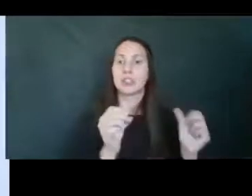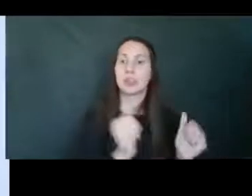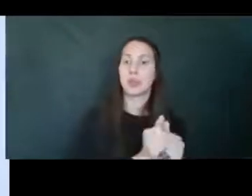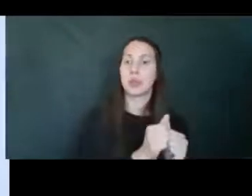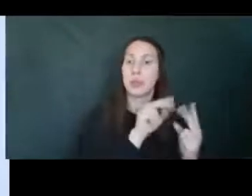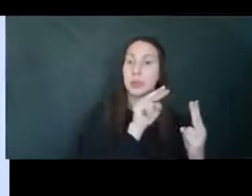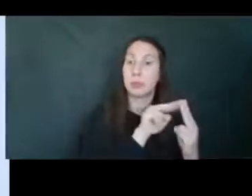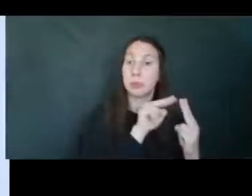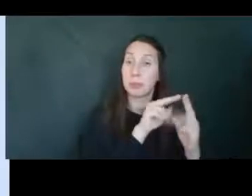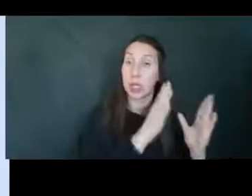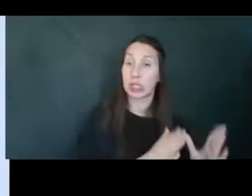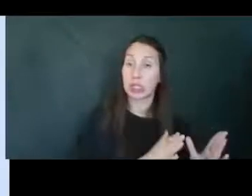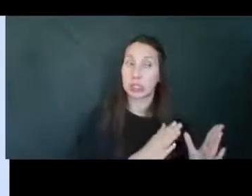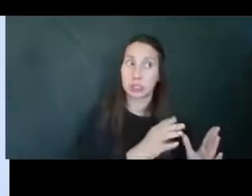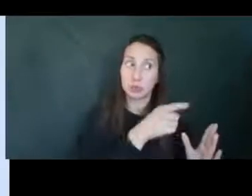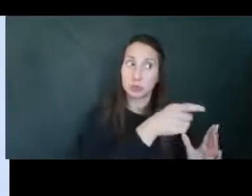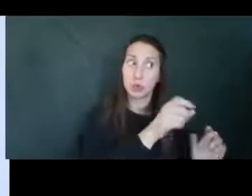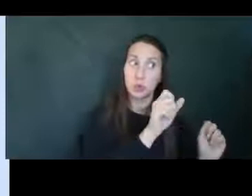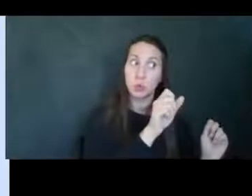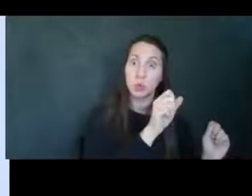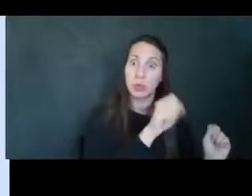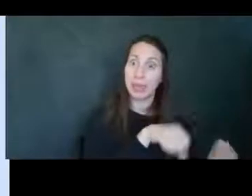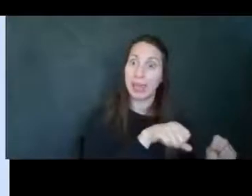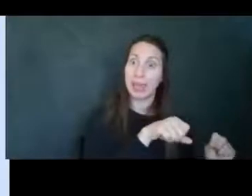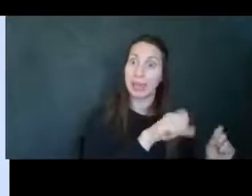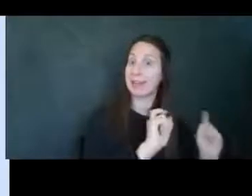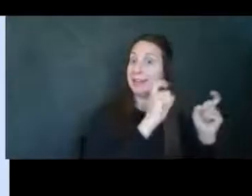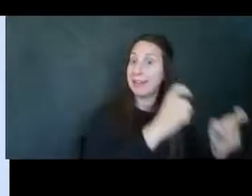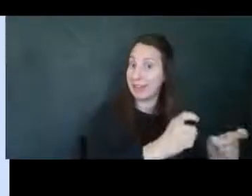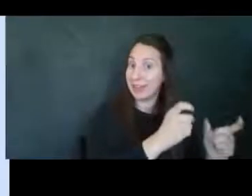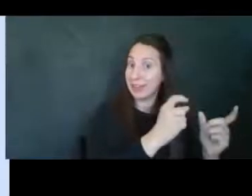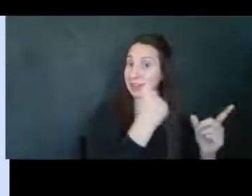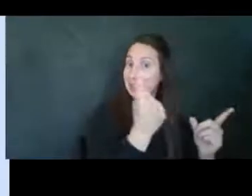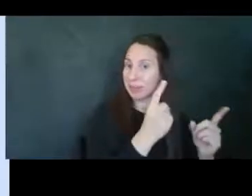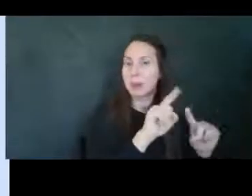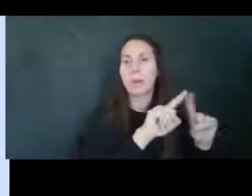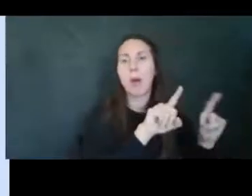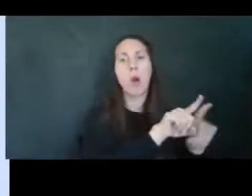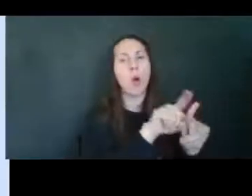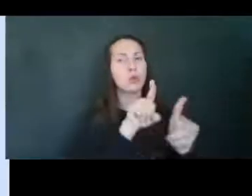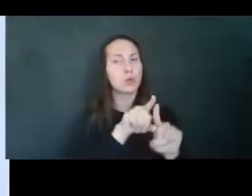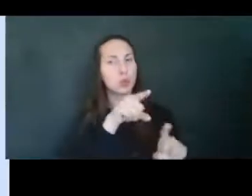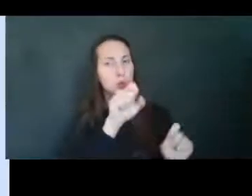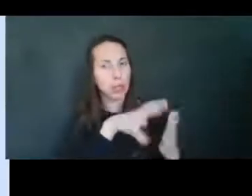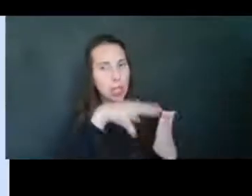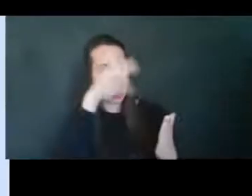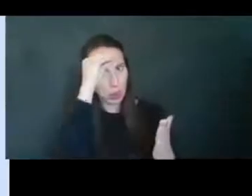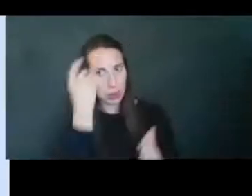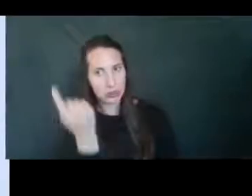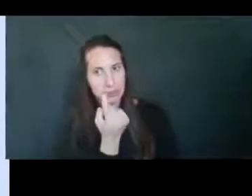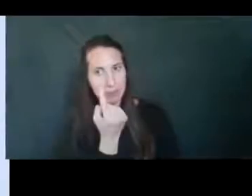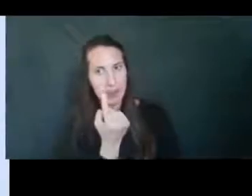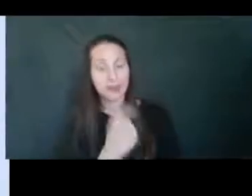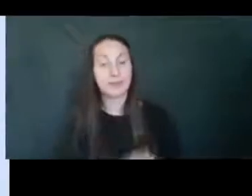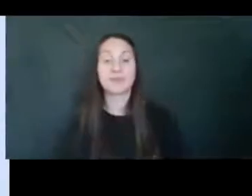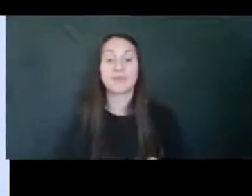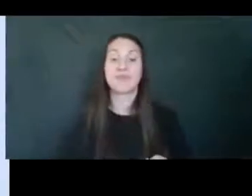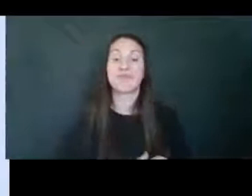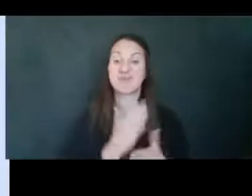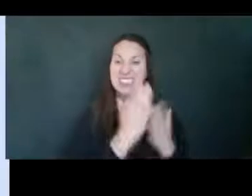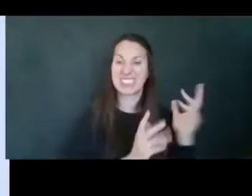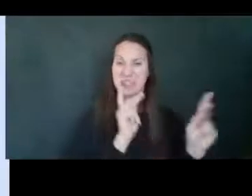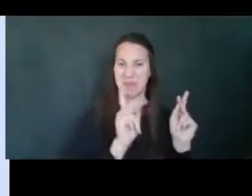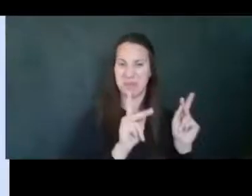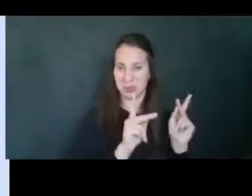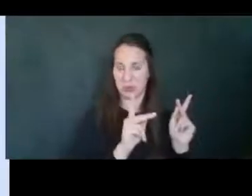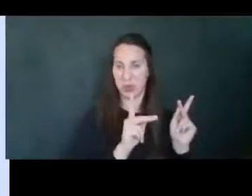have something to gain. And what they had to gain was an important part of the conversations. Some of the people who didn't participate said, we don't,